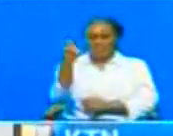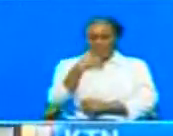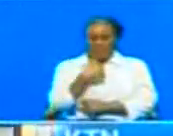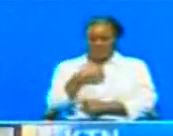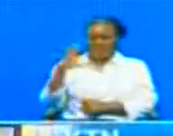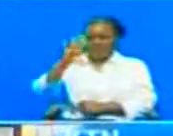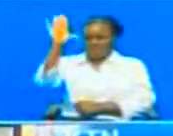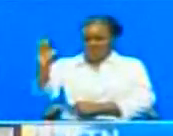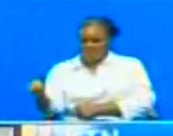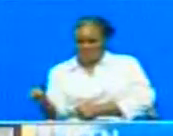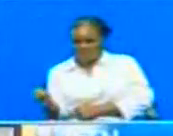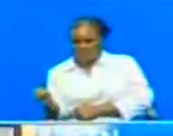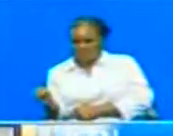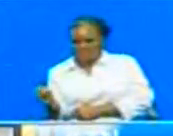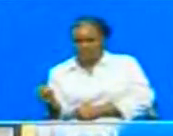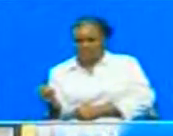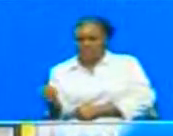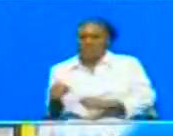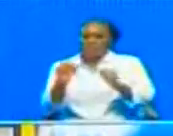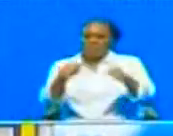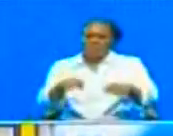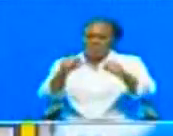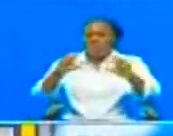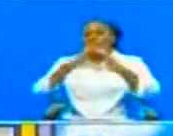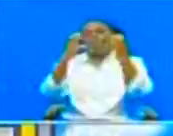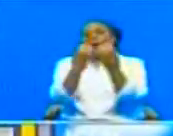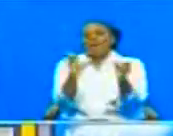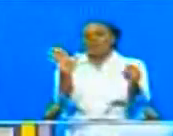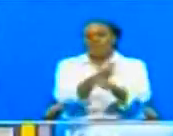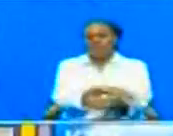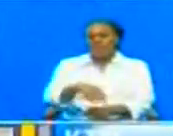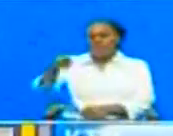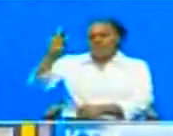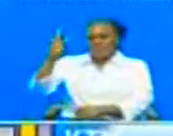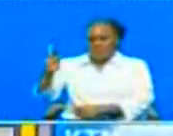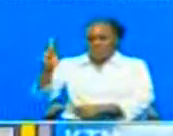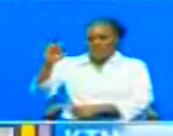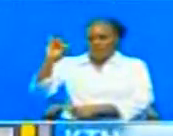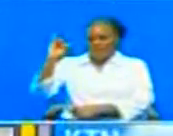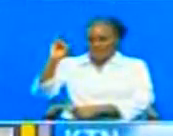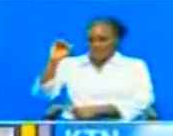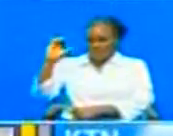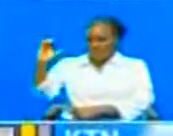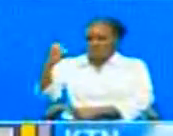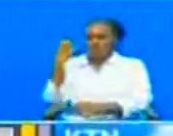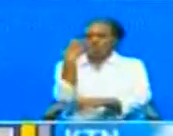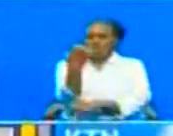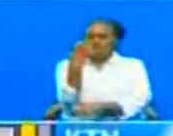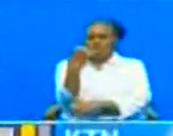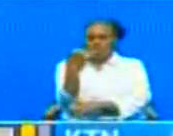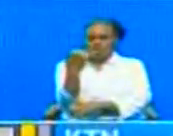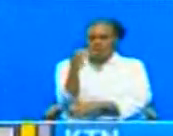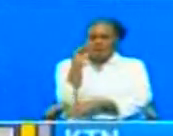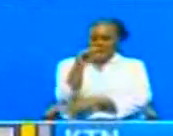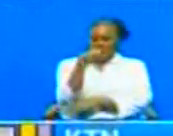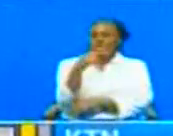in Africa, possibly in the world, and WRC will knock on our door,